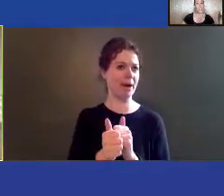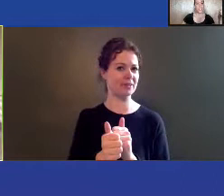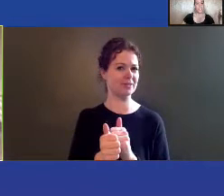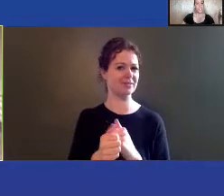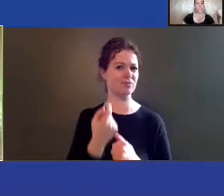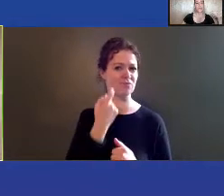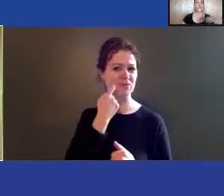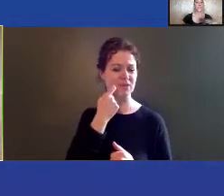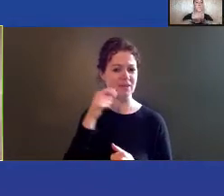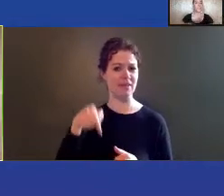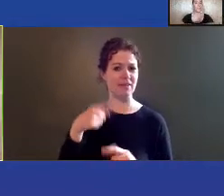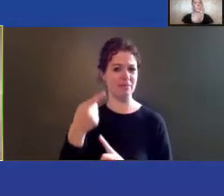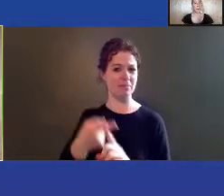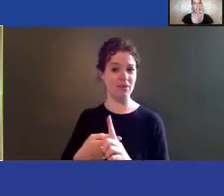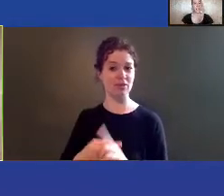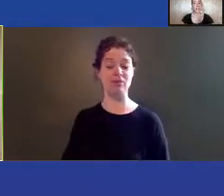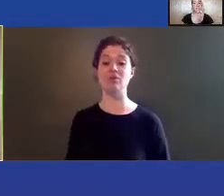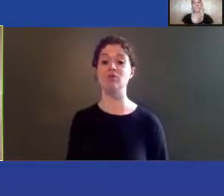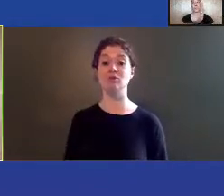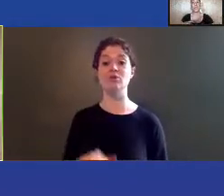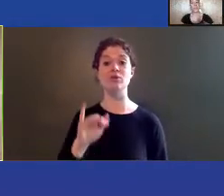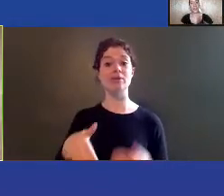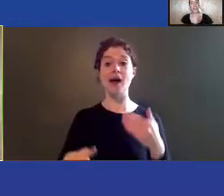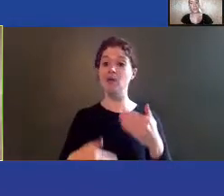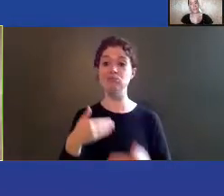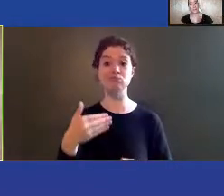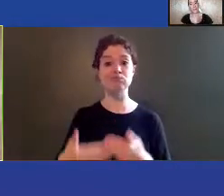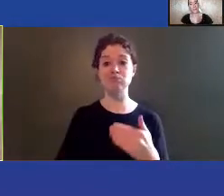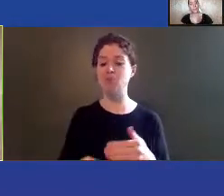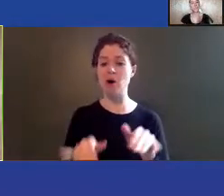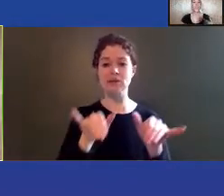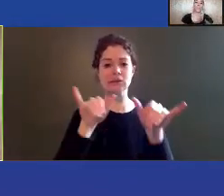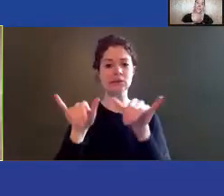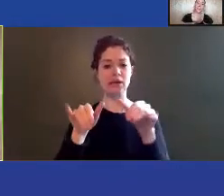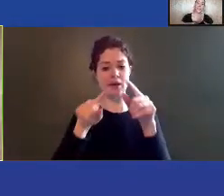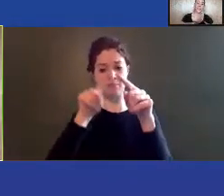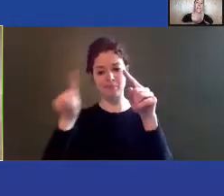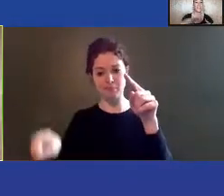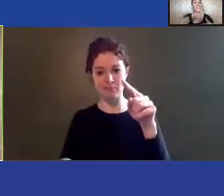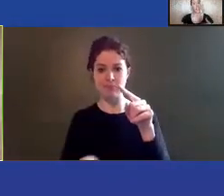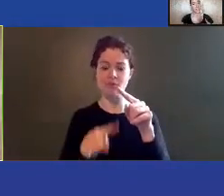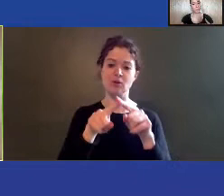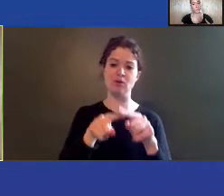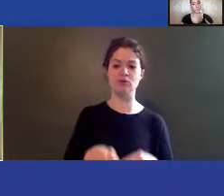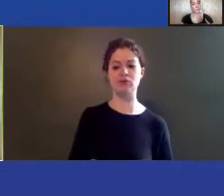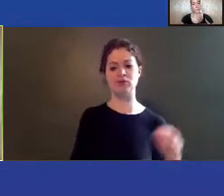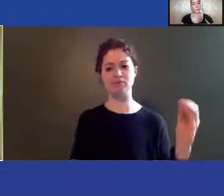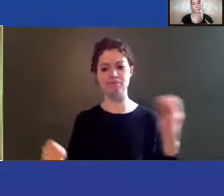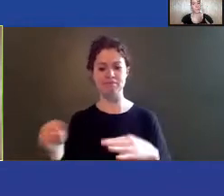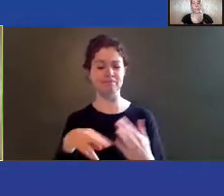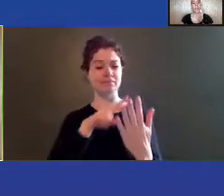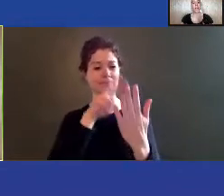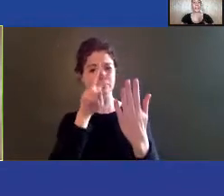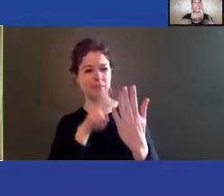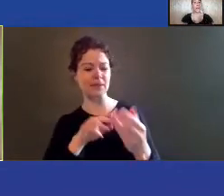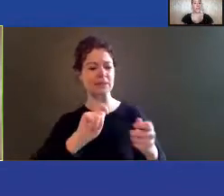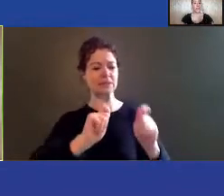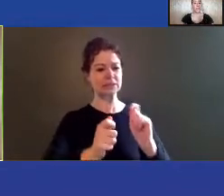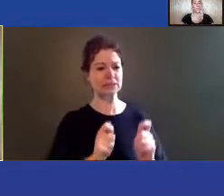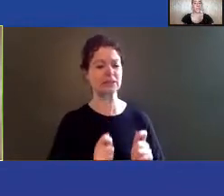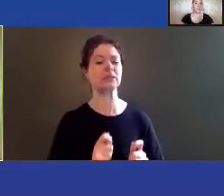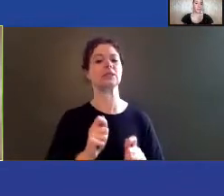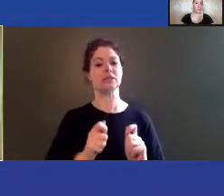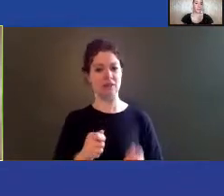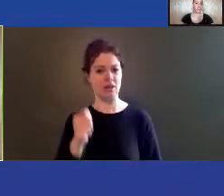So each budget goes through a similar process of preliminary development, amendments, and executive approval. And at